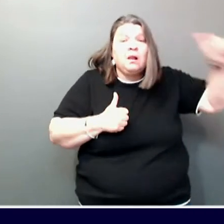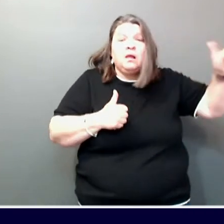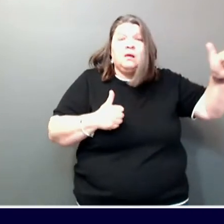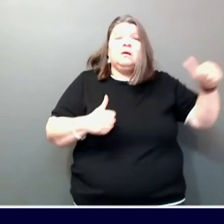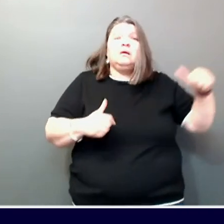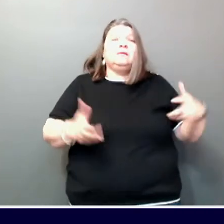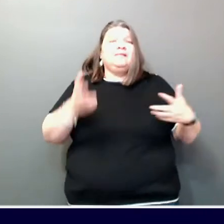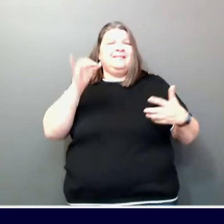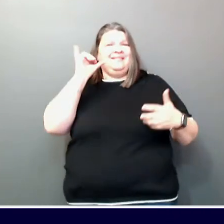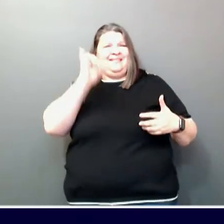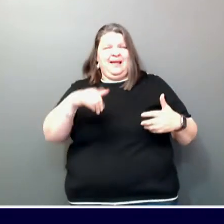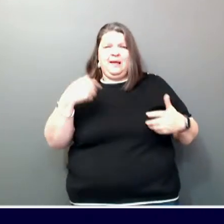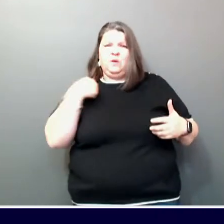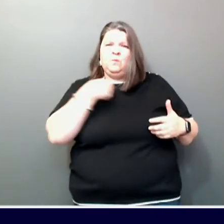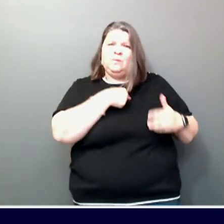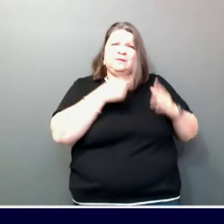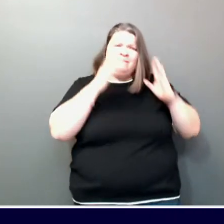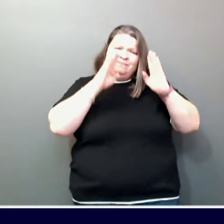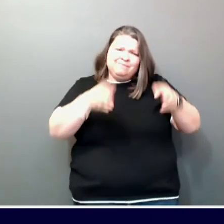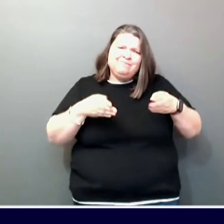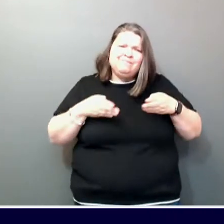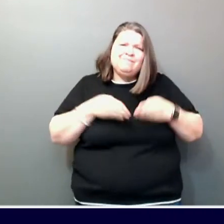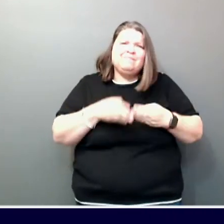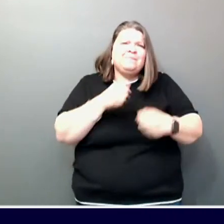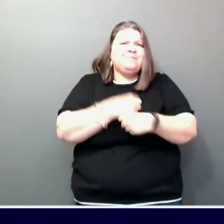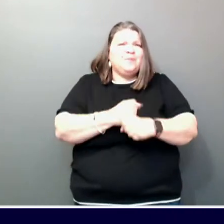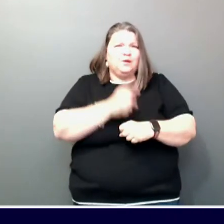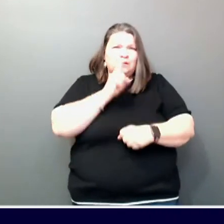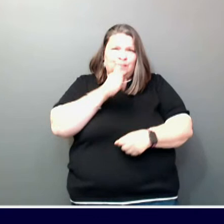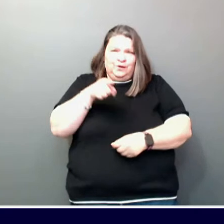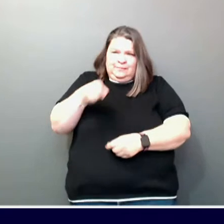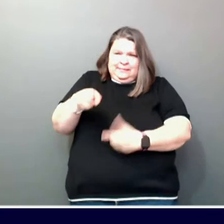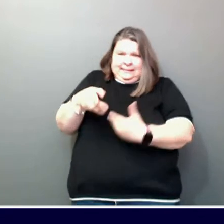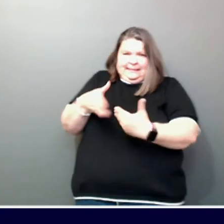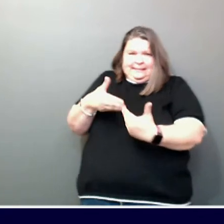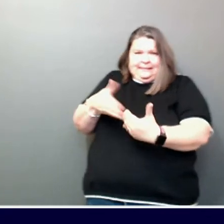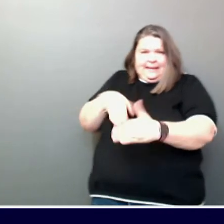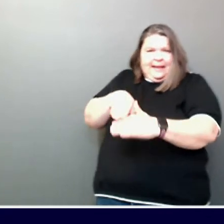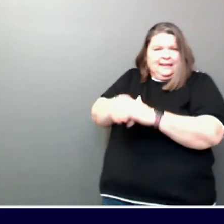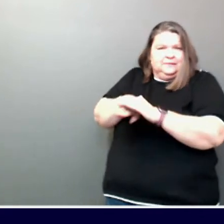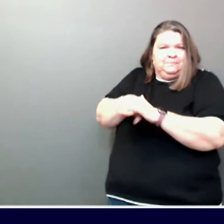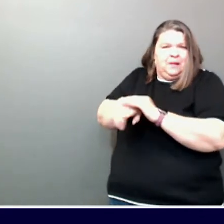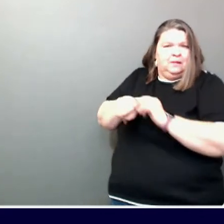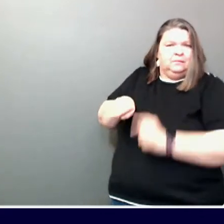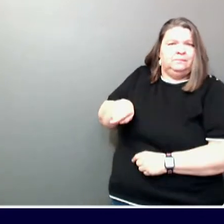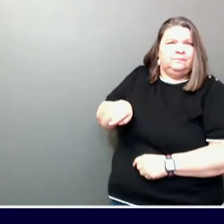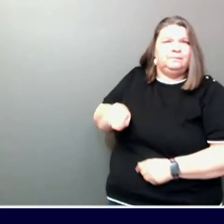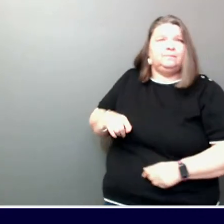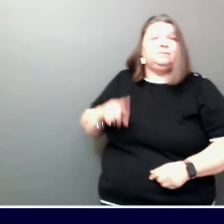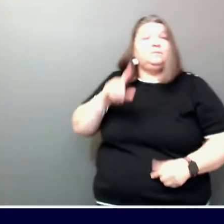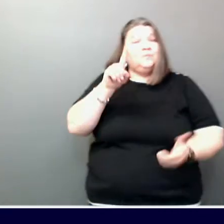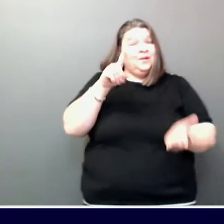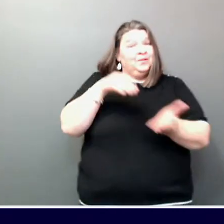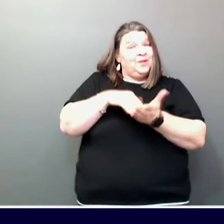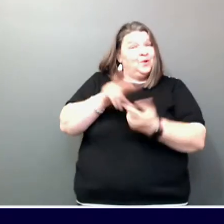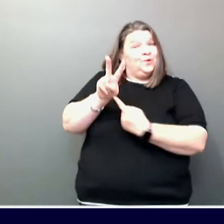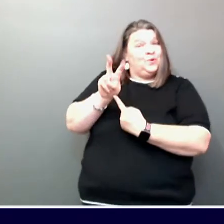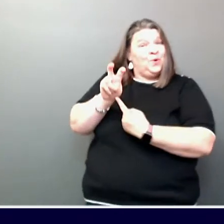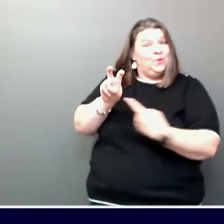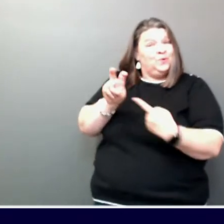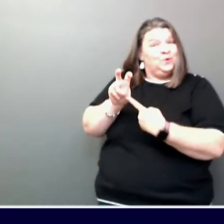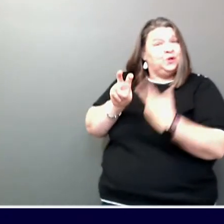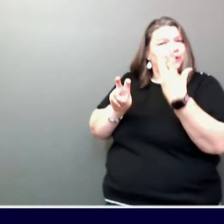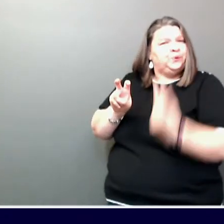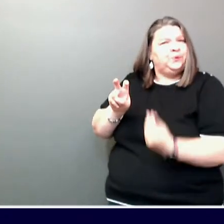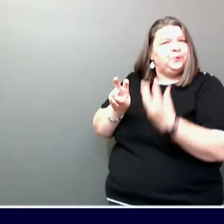accessible. Okay, thanks. So are you saying those 1,200 deaths, there may be more of a link to COVID than it appears right now? It's